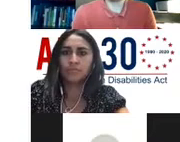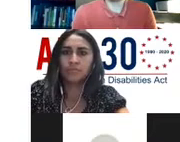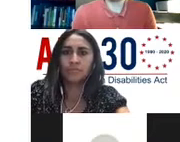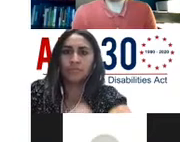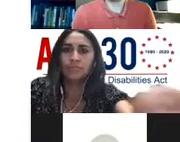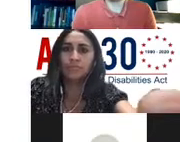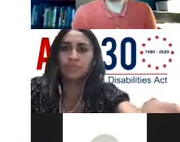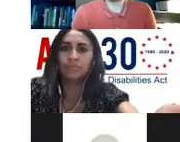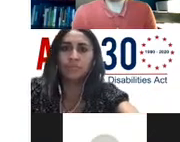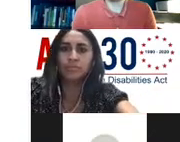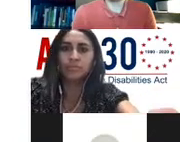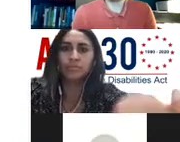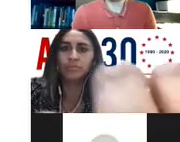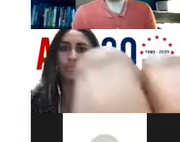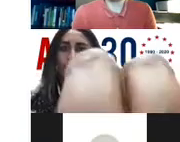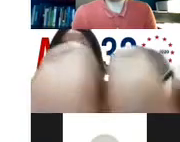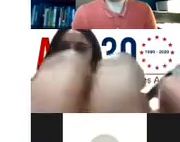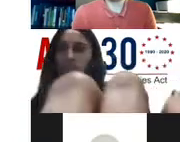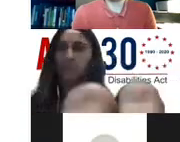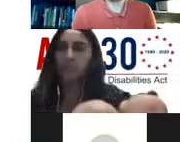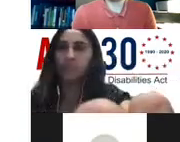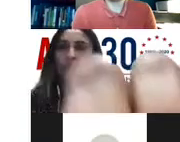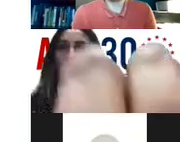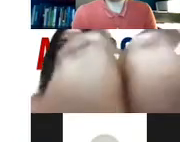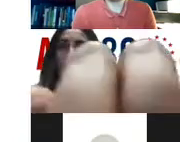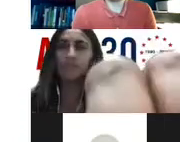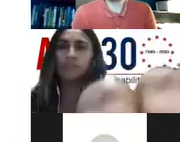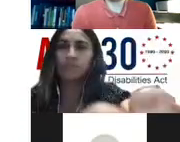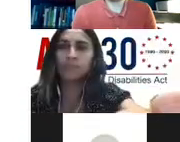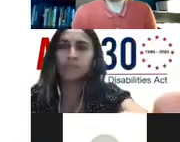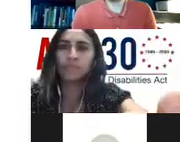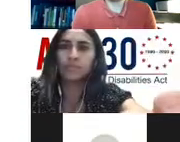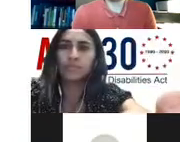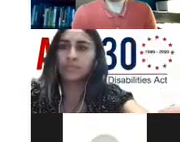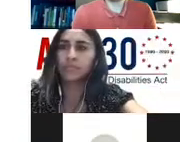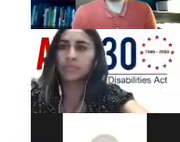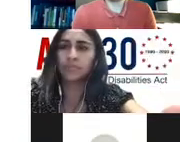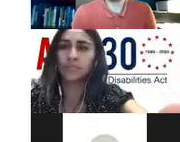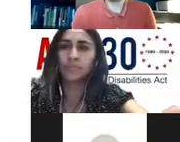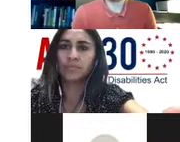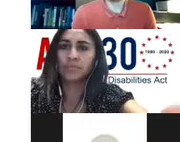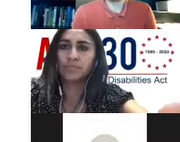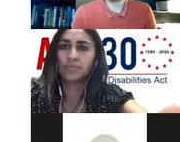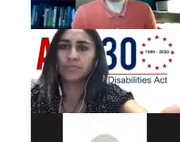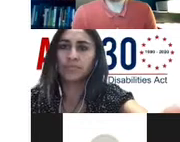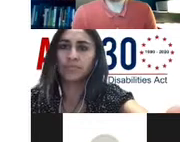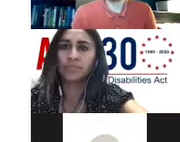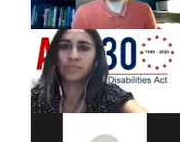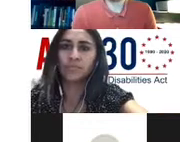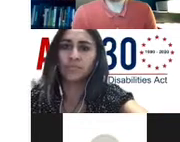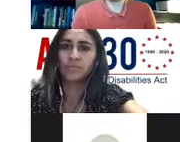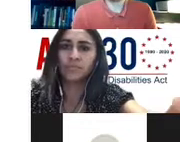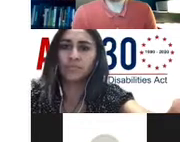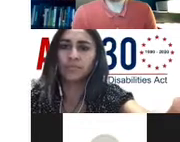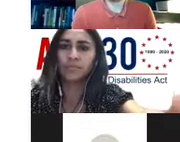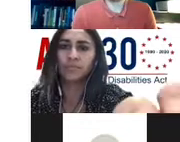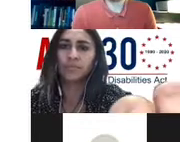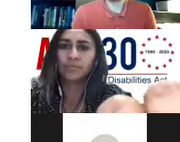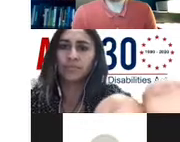have a question, or maybe if your question gets answered already, you can lower your hand, okay? Those are a few options in the participant